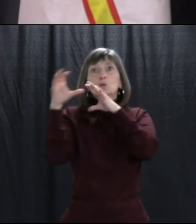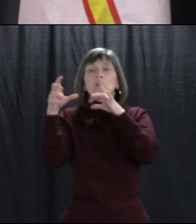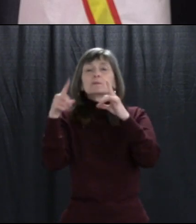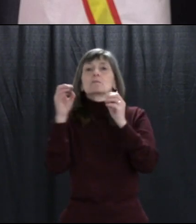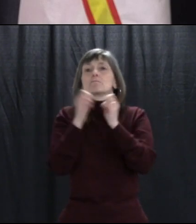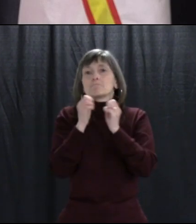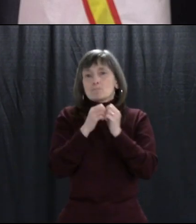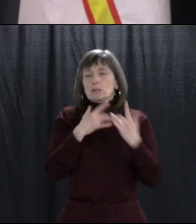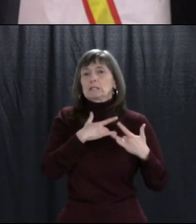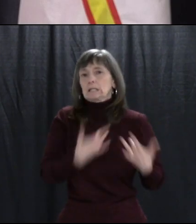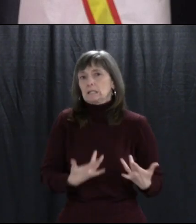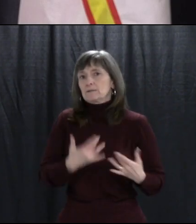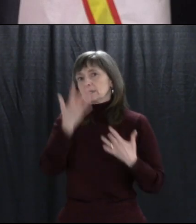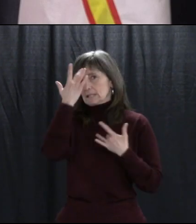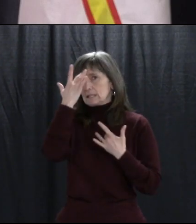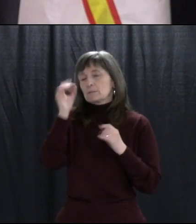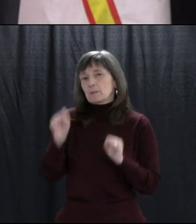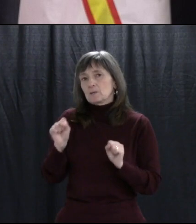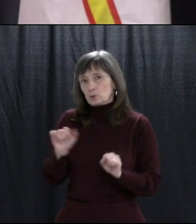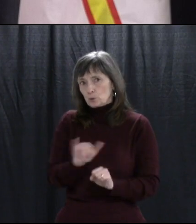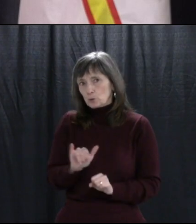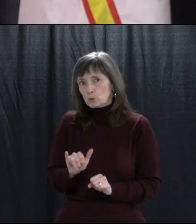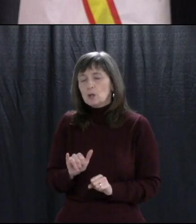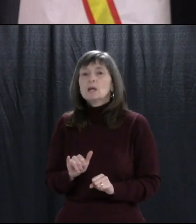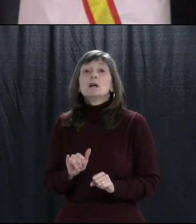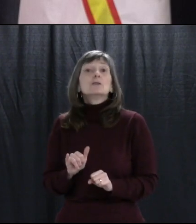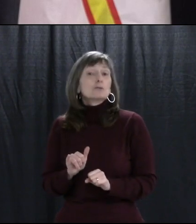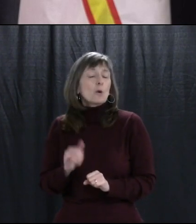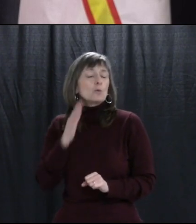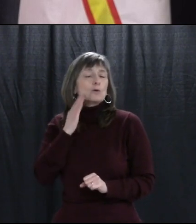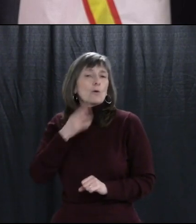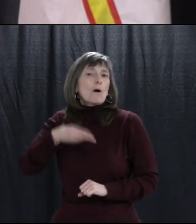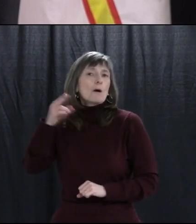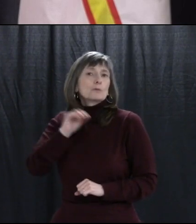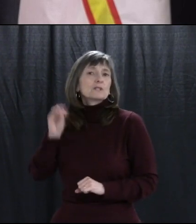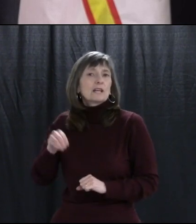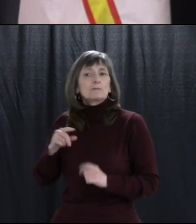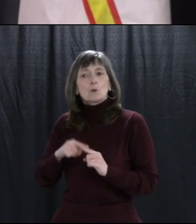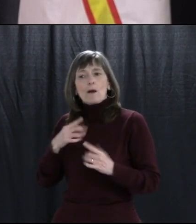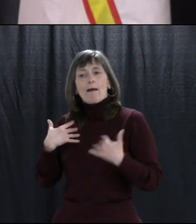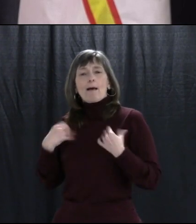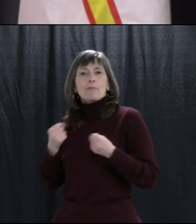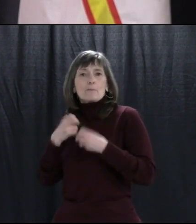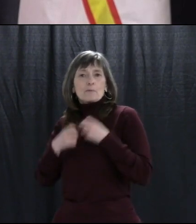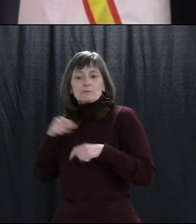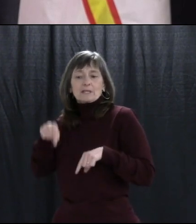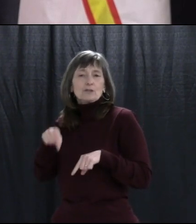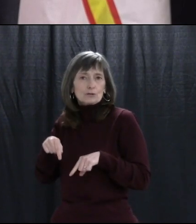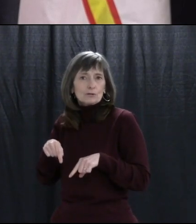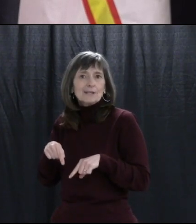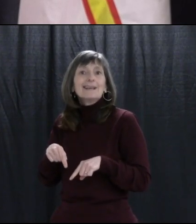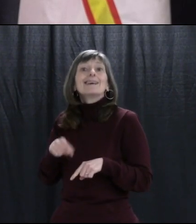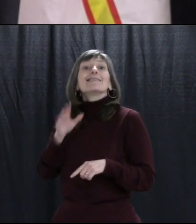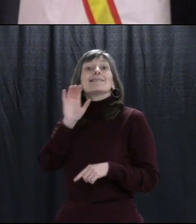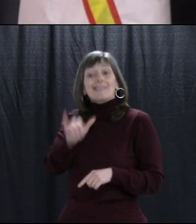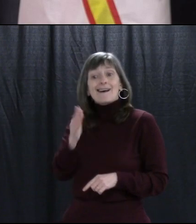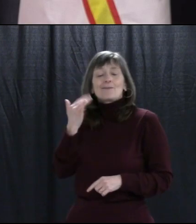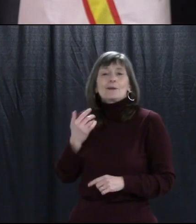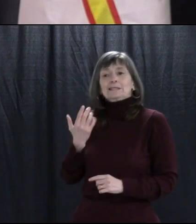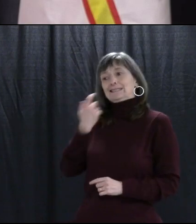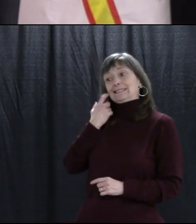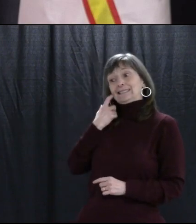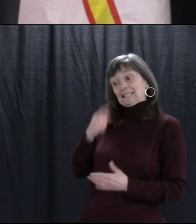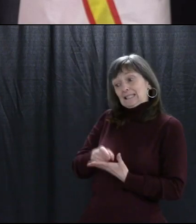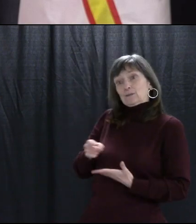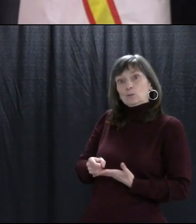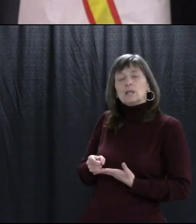vulnerable people on a per capita basis in Newfoundland and Labrador, and that is the reason why we took some strong measures earlier this week through the state of emergency